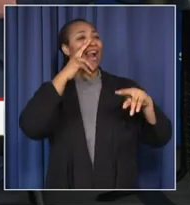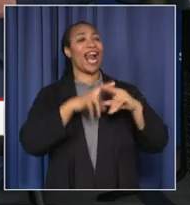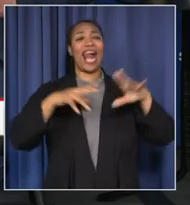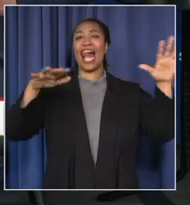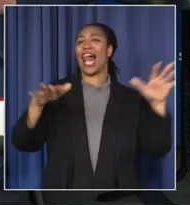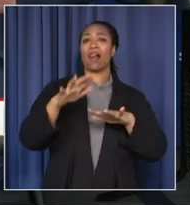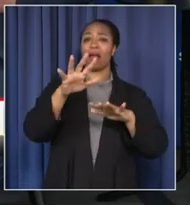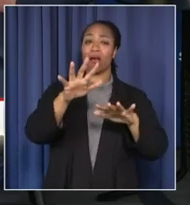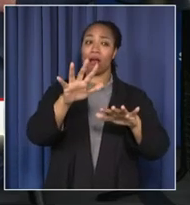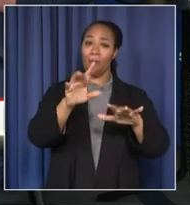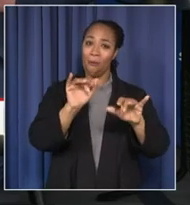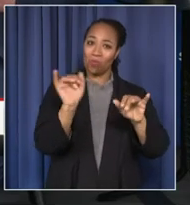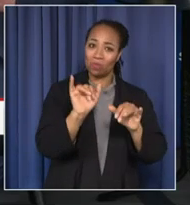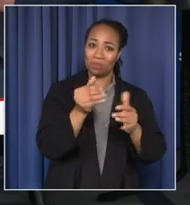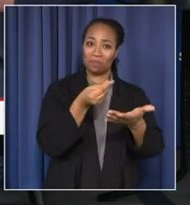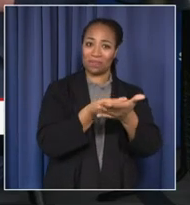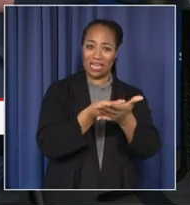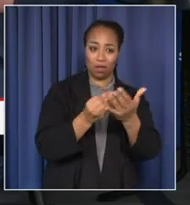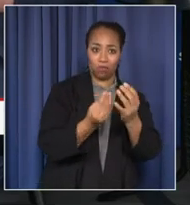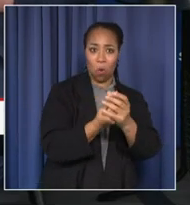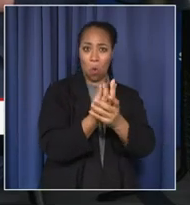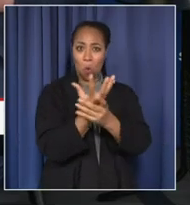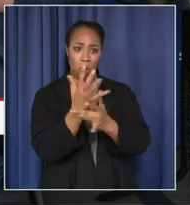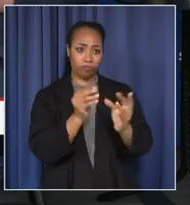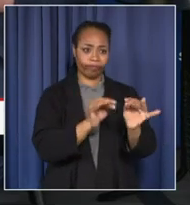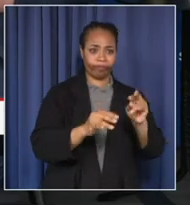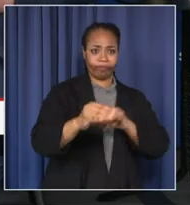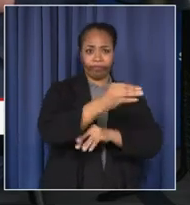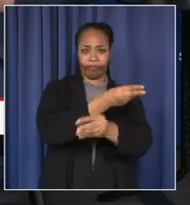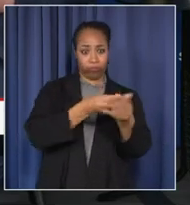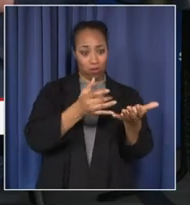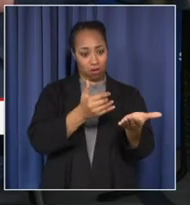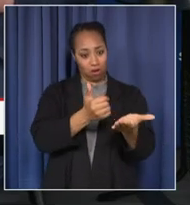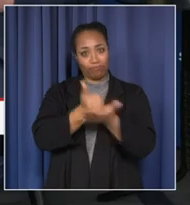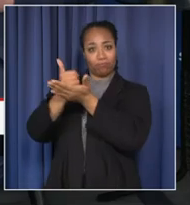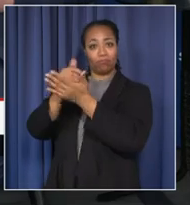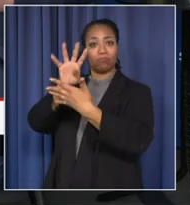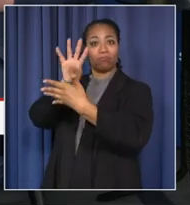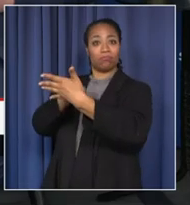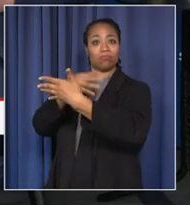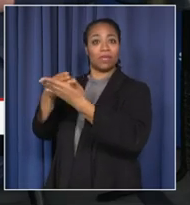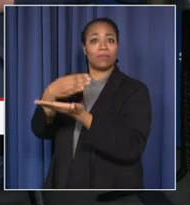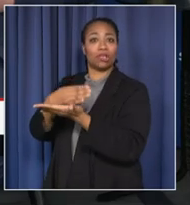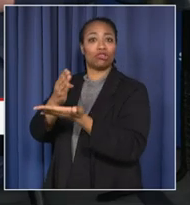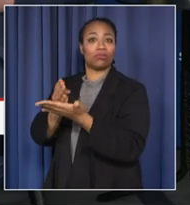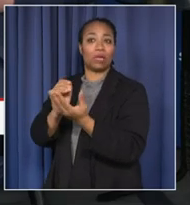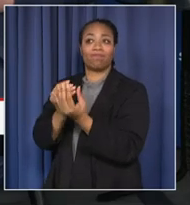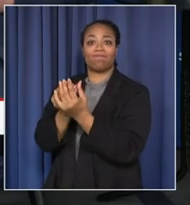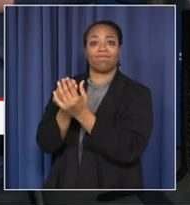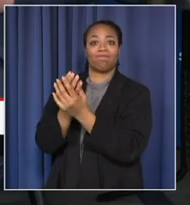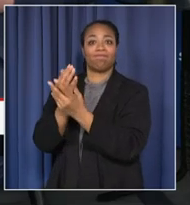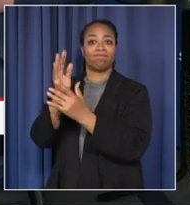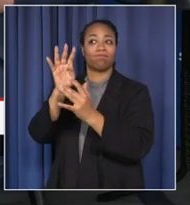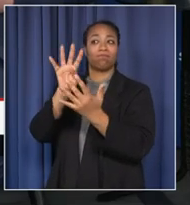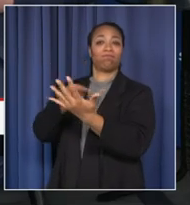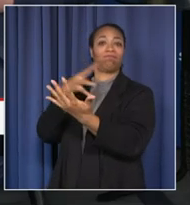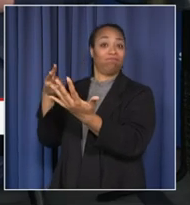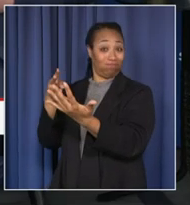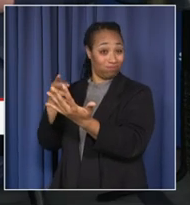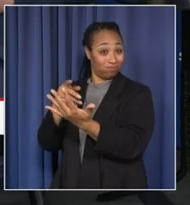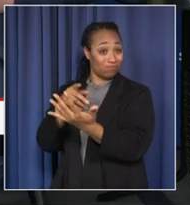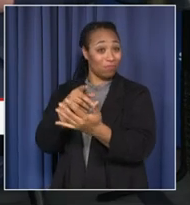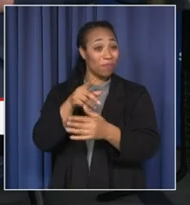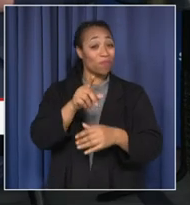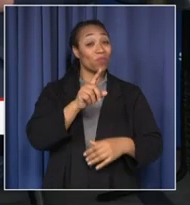line. So we saw with Navy Yard and the wharf that redevelopment there led to increases in rent and